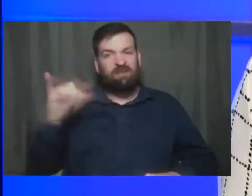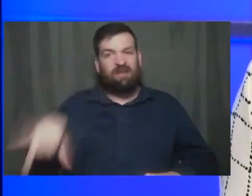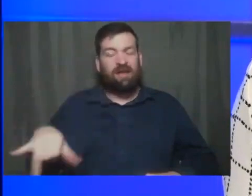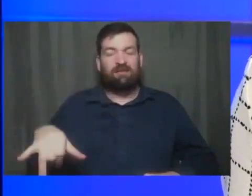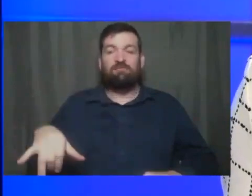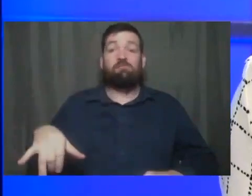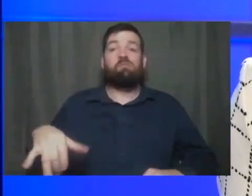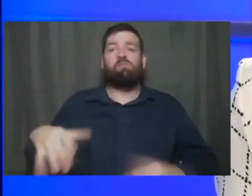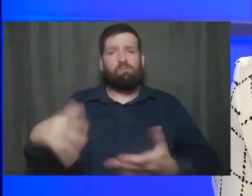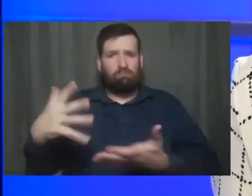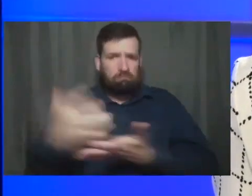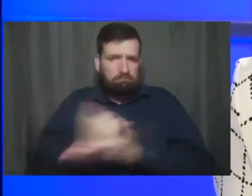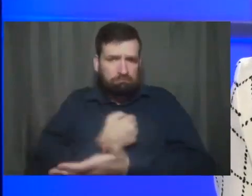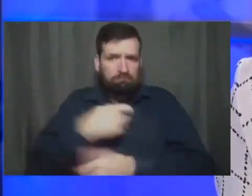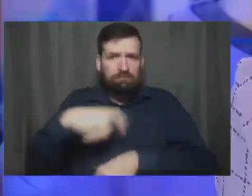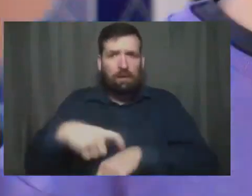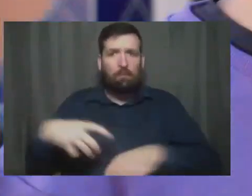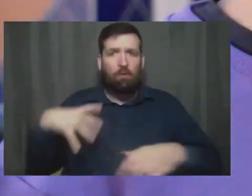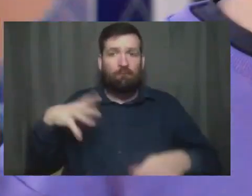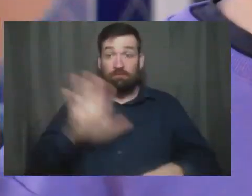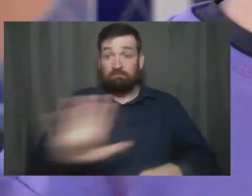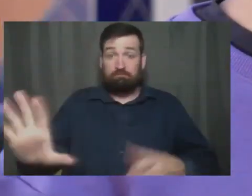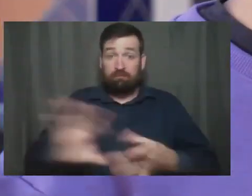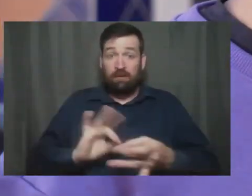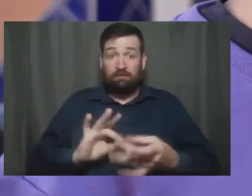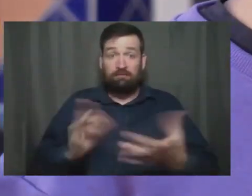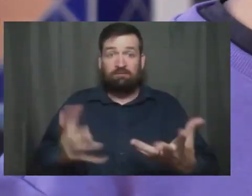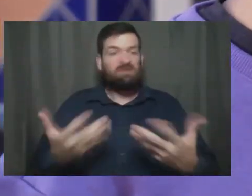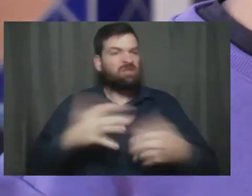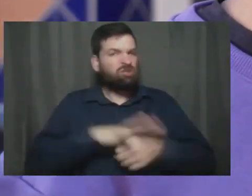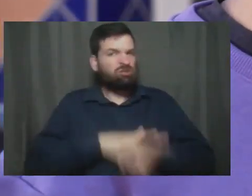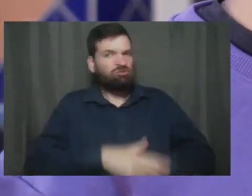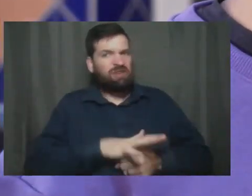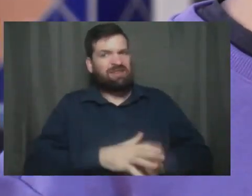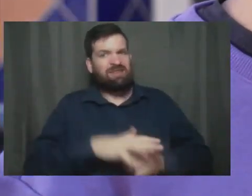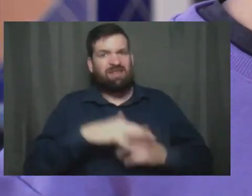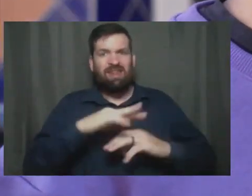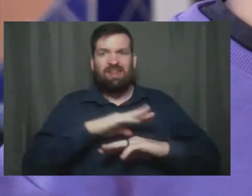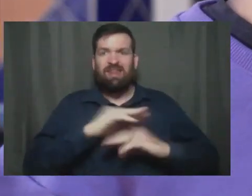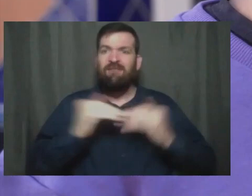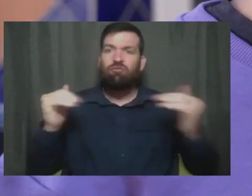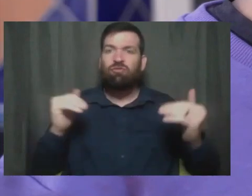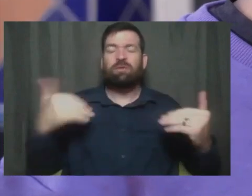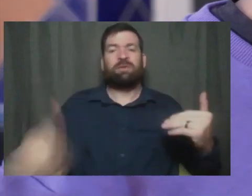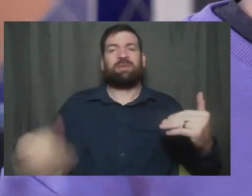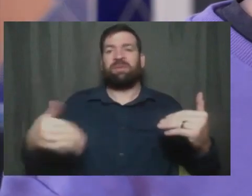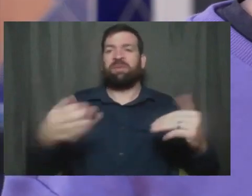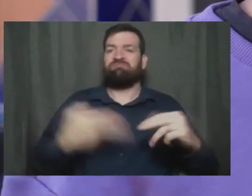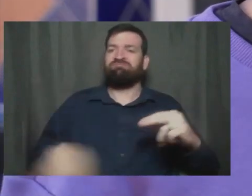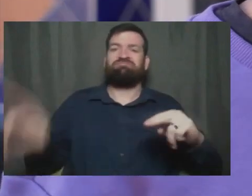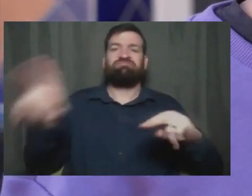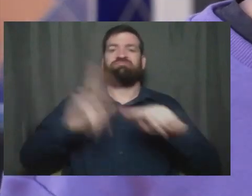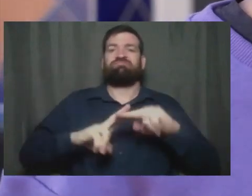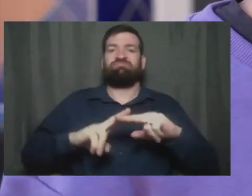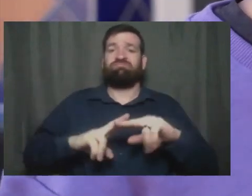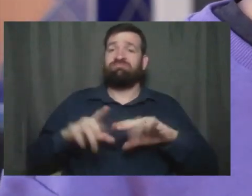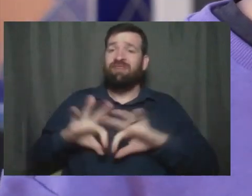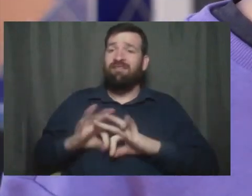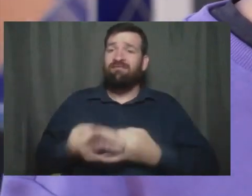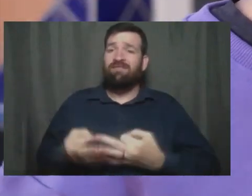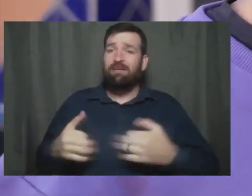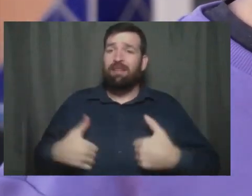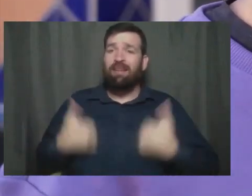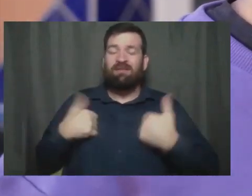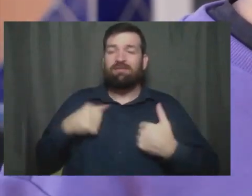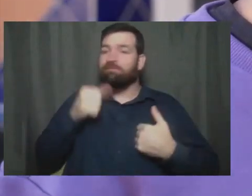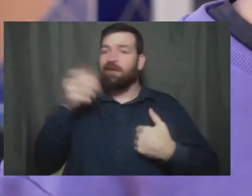off. Here is what they had to say. The stress level has definitely risen. Family life, I'm not there as much because I